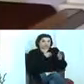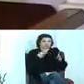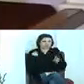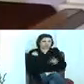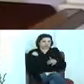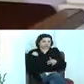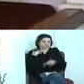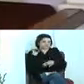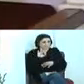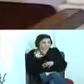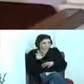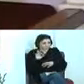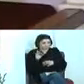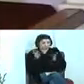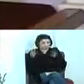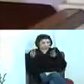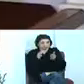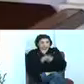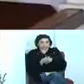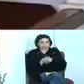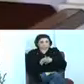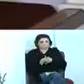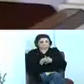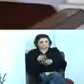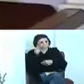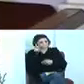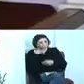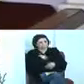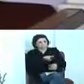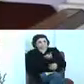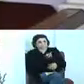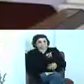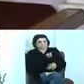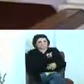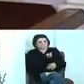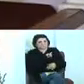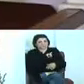9 o'clock service. And for us who